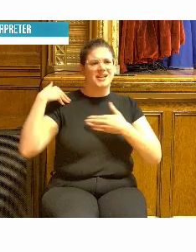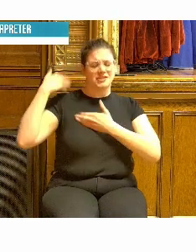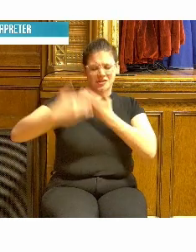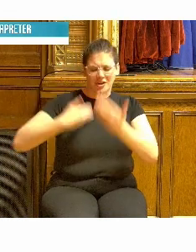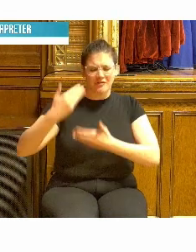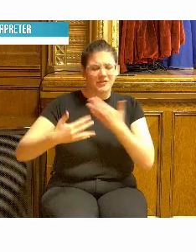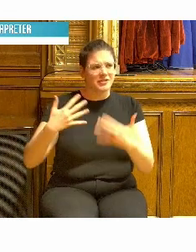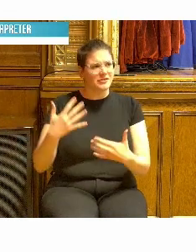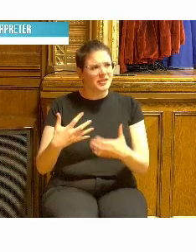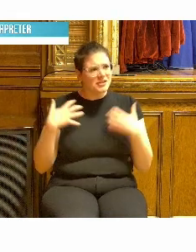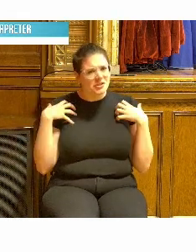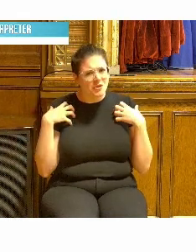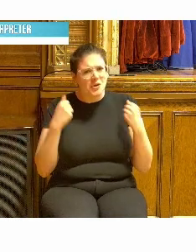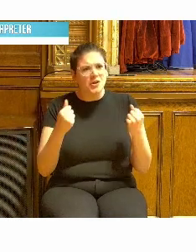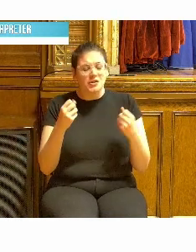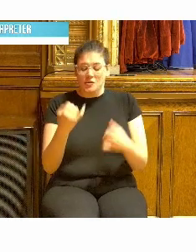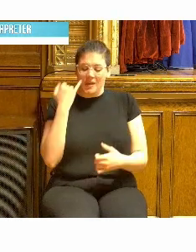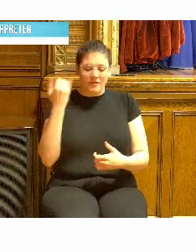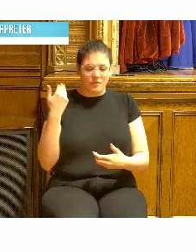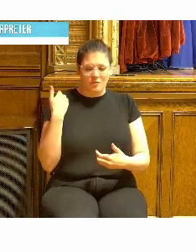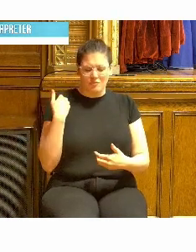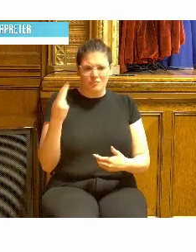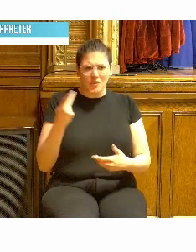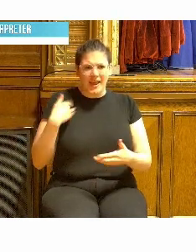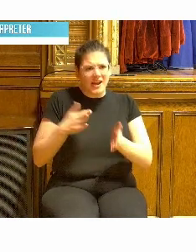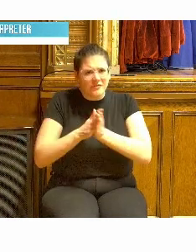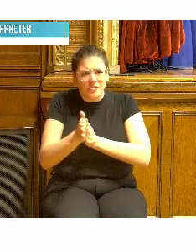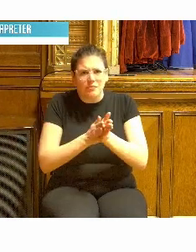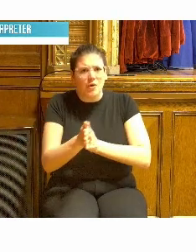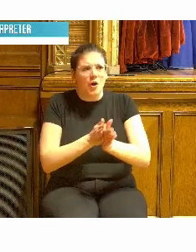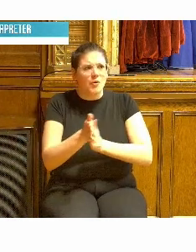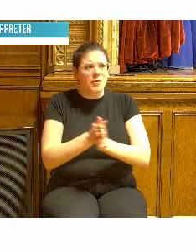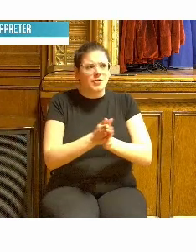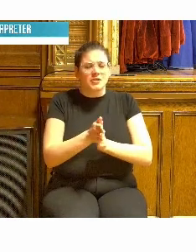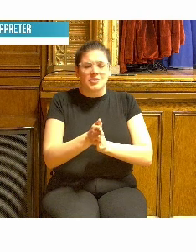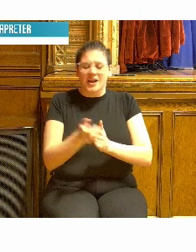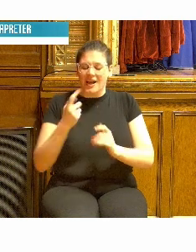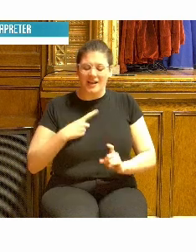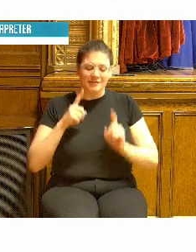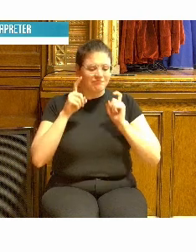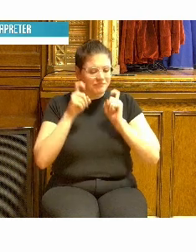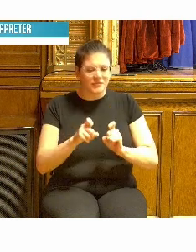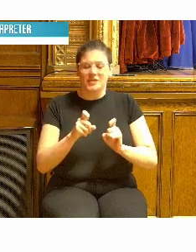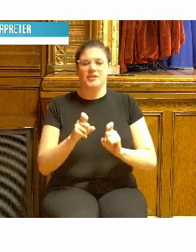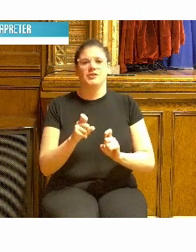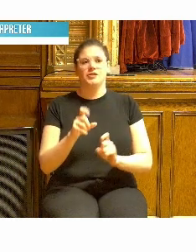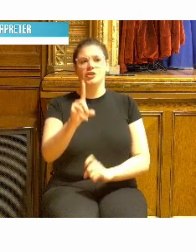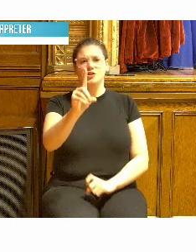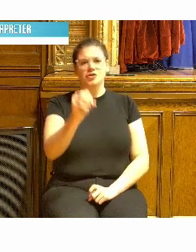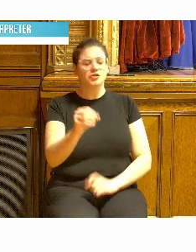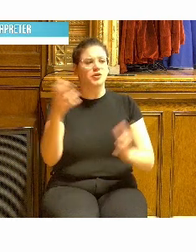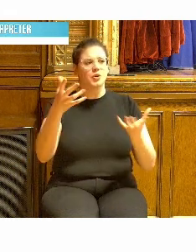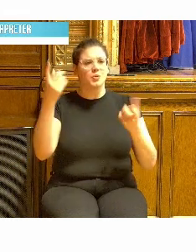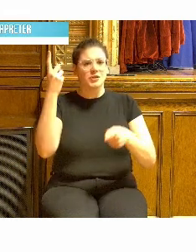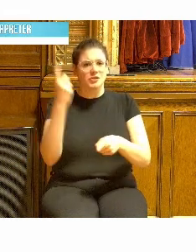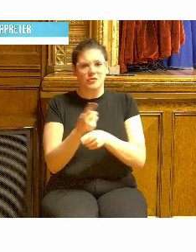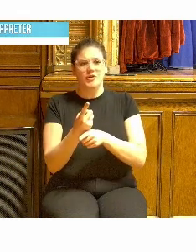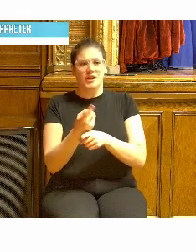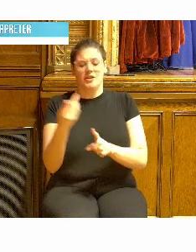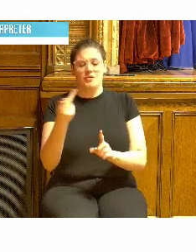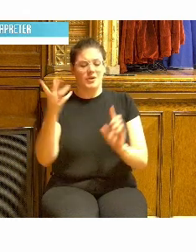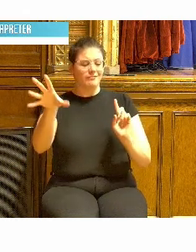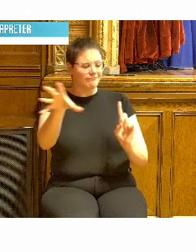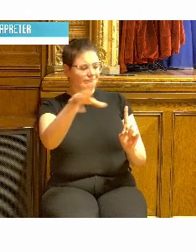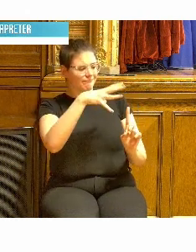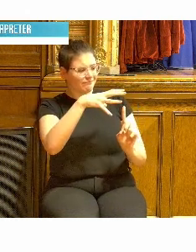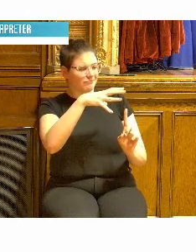now, I please ask you, do what's right with this reparations as they shine the light on the inner loop, being the